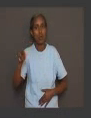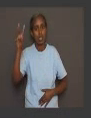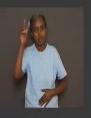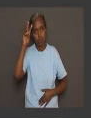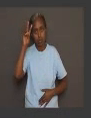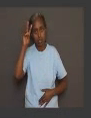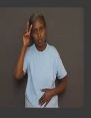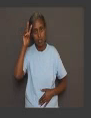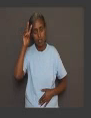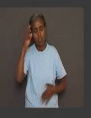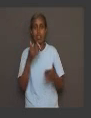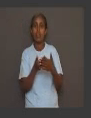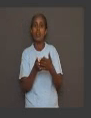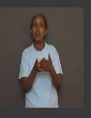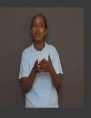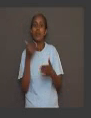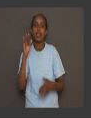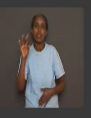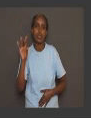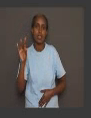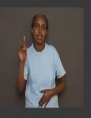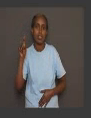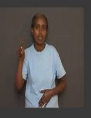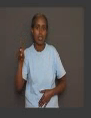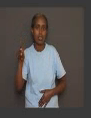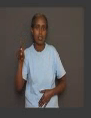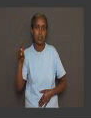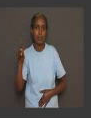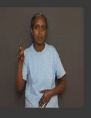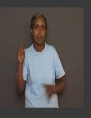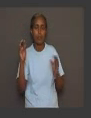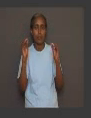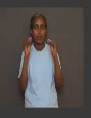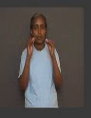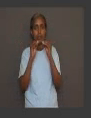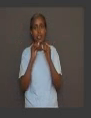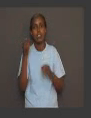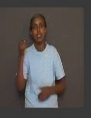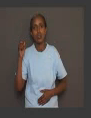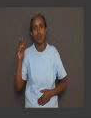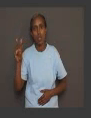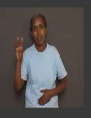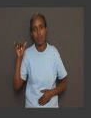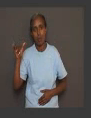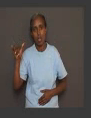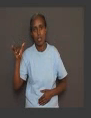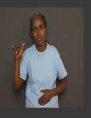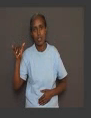squared minus 8x plus